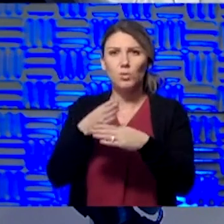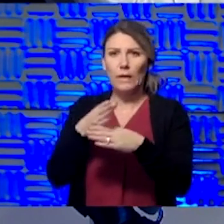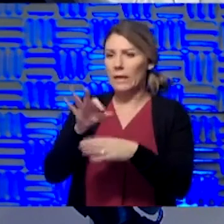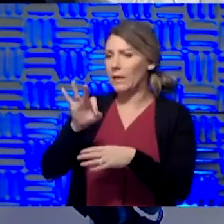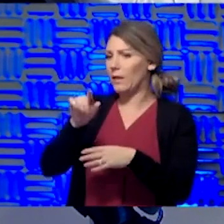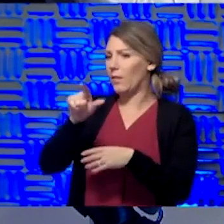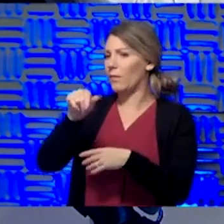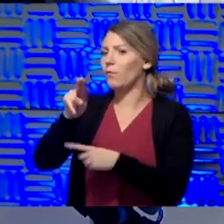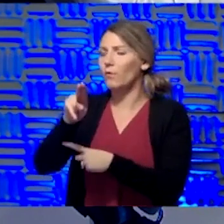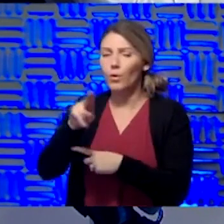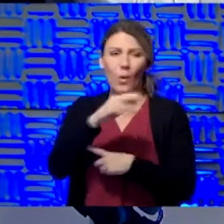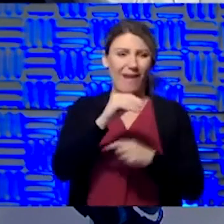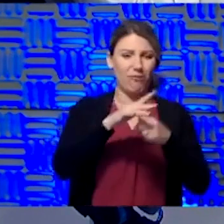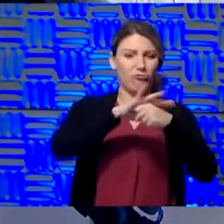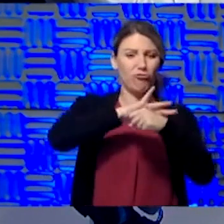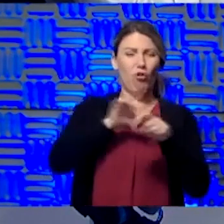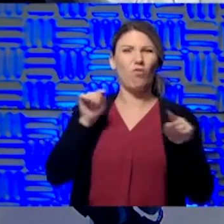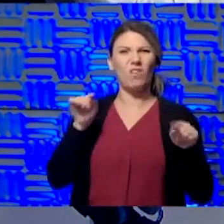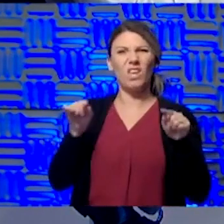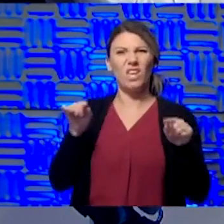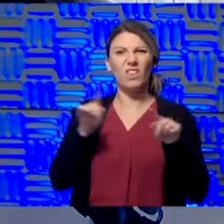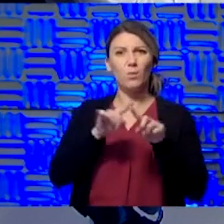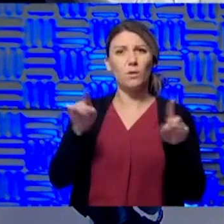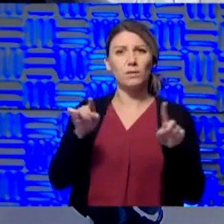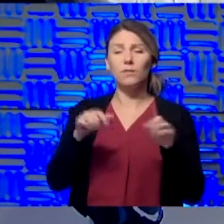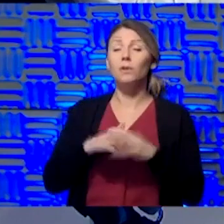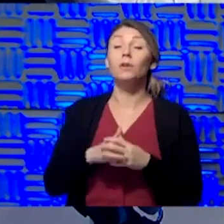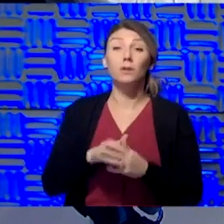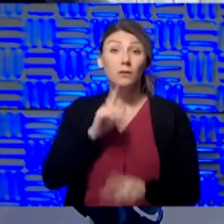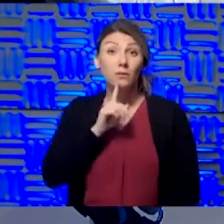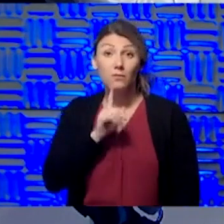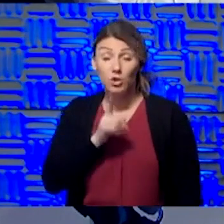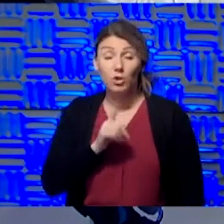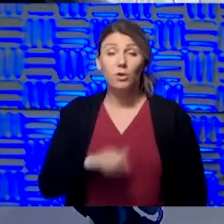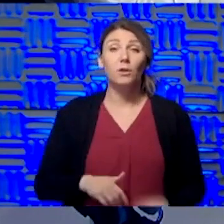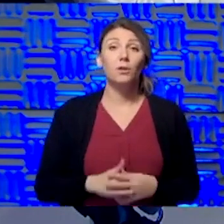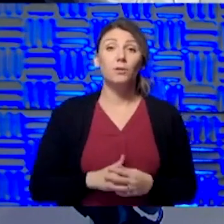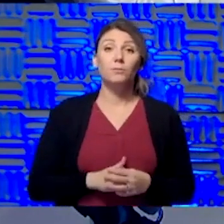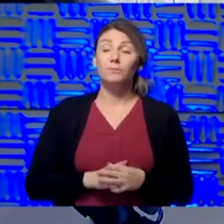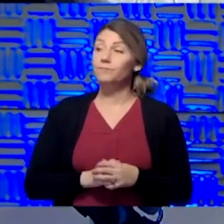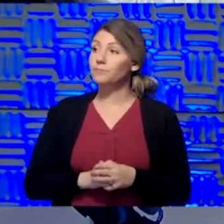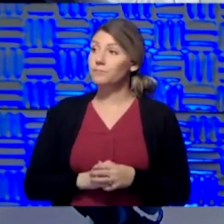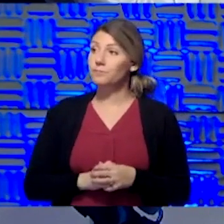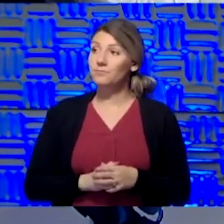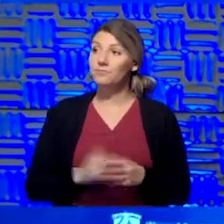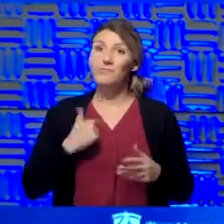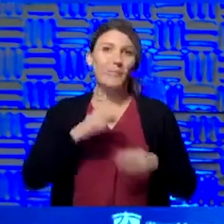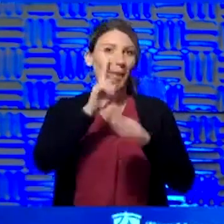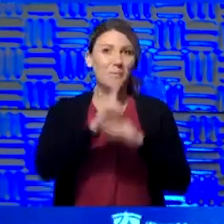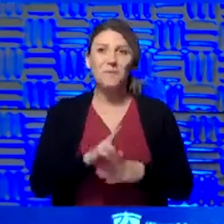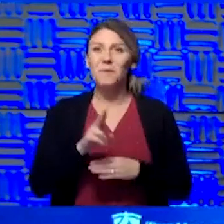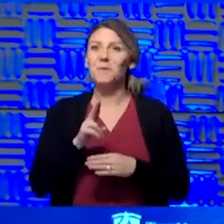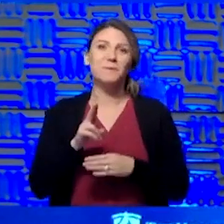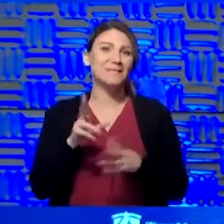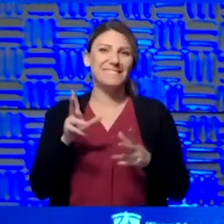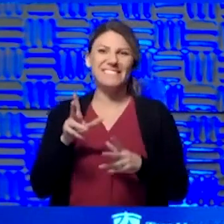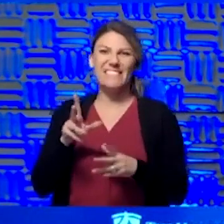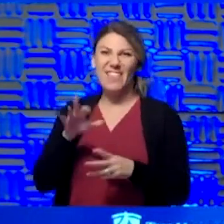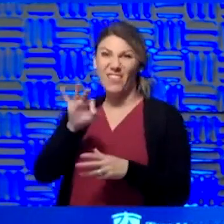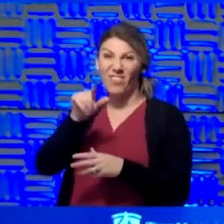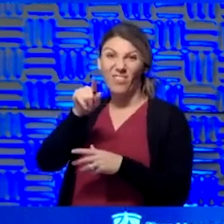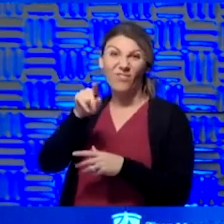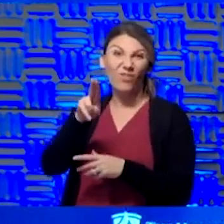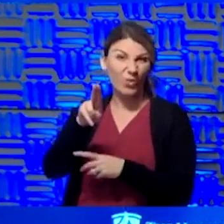that made COVID kind of different to fight? Yeah, for sure. I'm used to getting the flu like at least once a